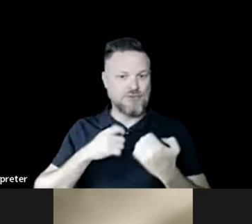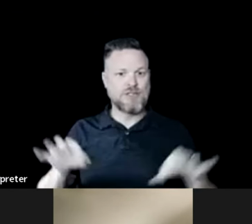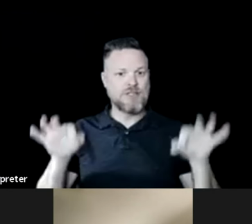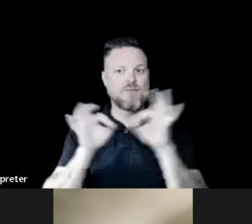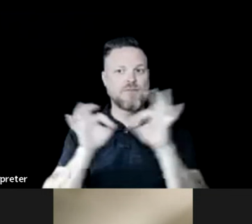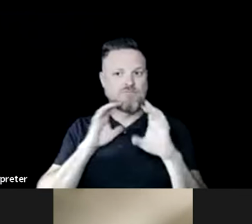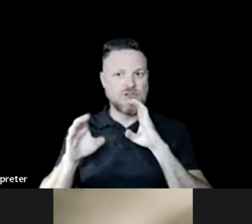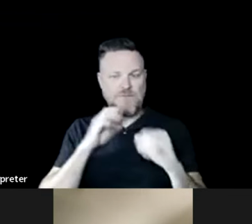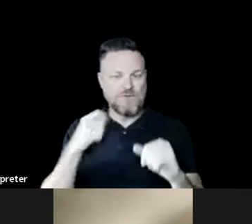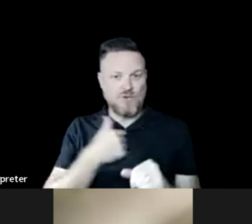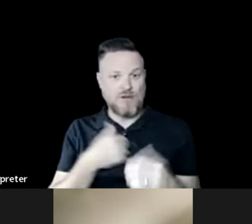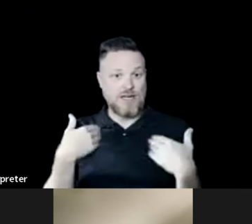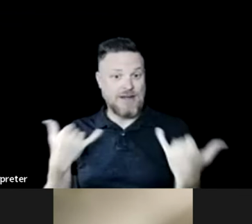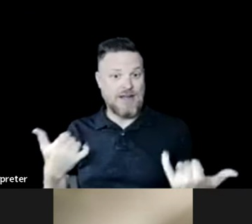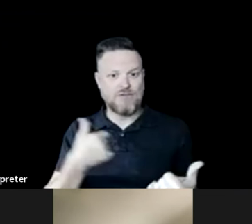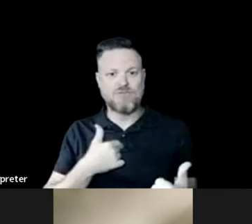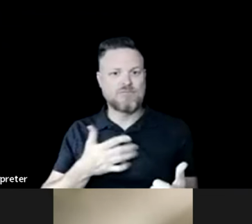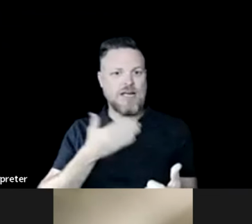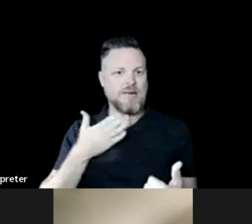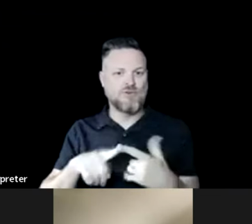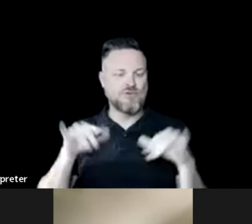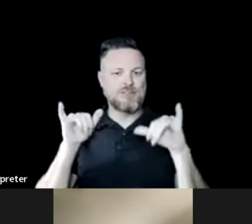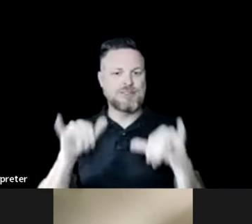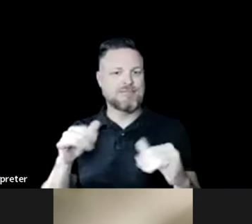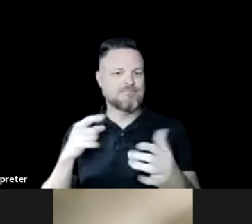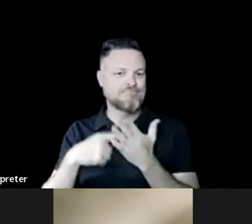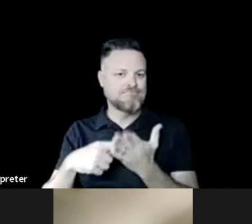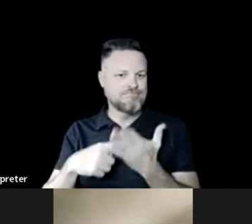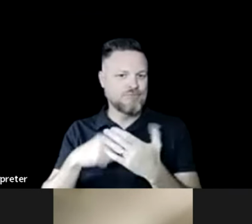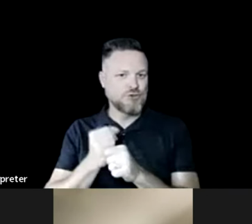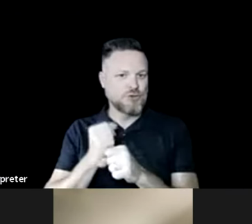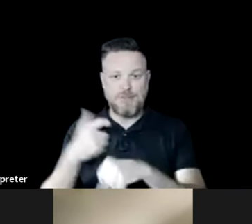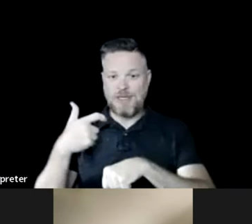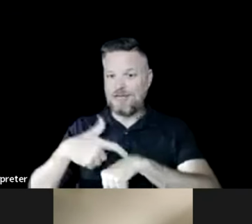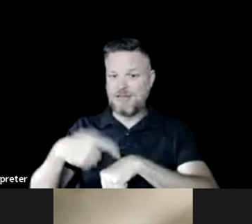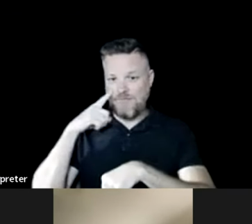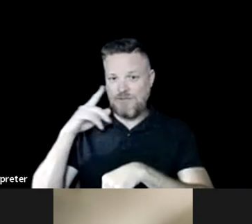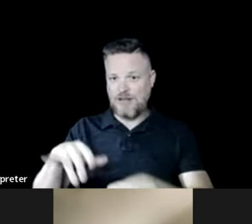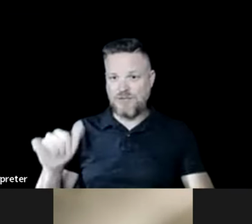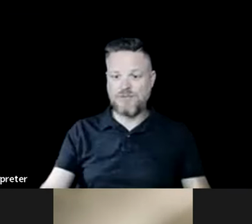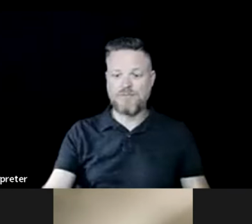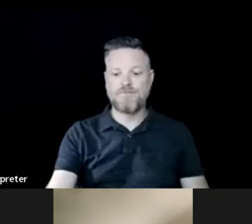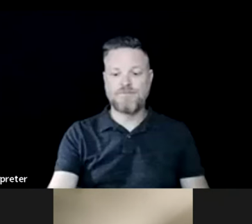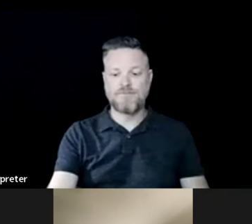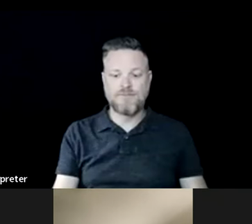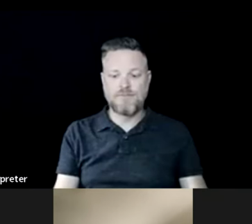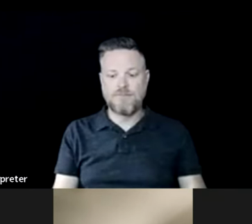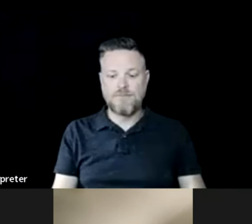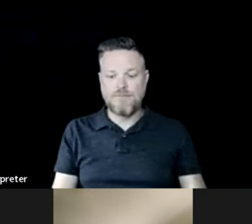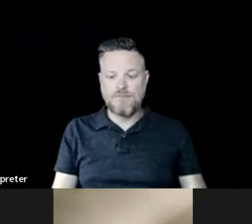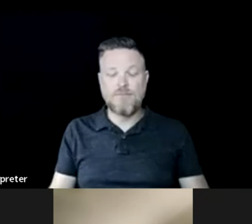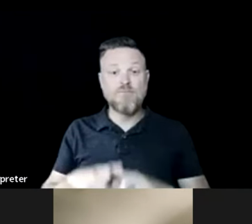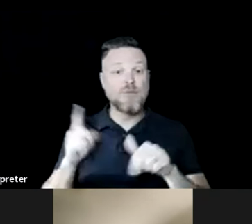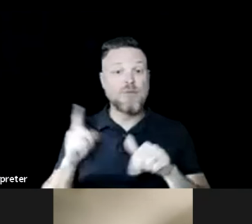conversation that we're having, and we are glad to stay, have discussion, and make time for that. First, in addition